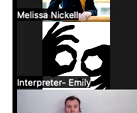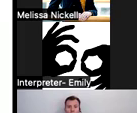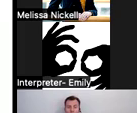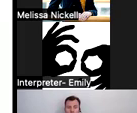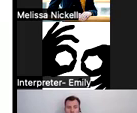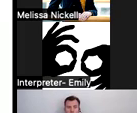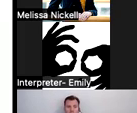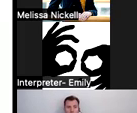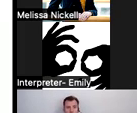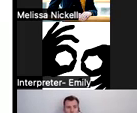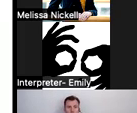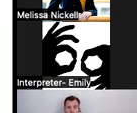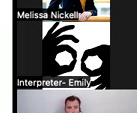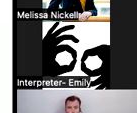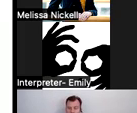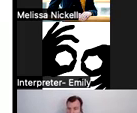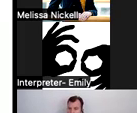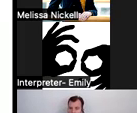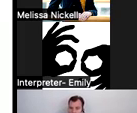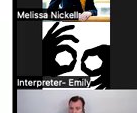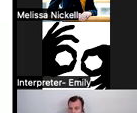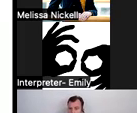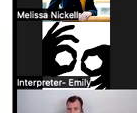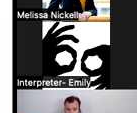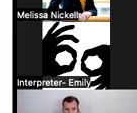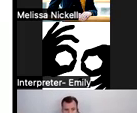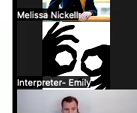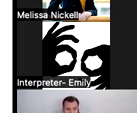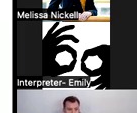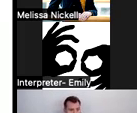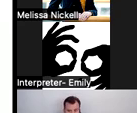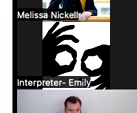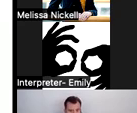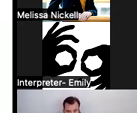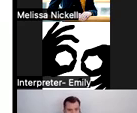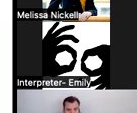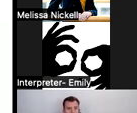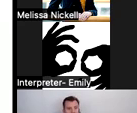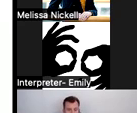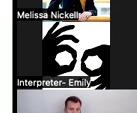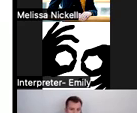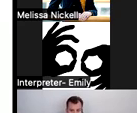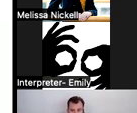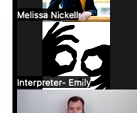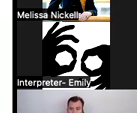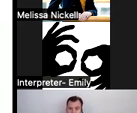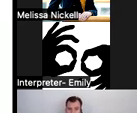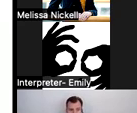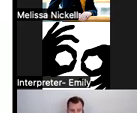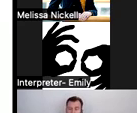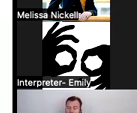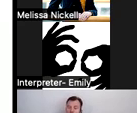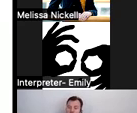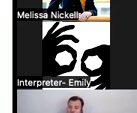the study section will ask the first reviewer, actually all three reviewers, simply to give their impact score so the whole panel gets an